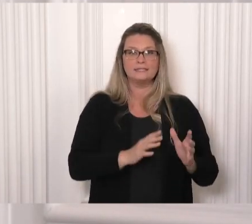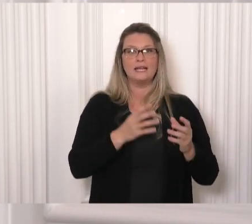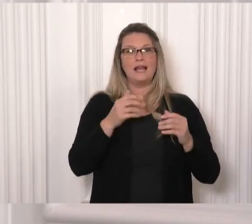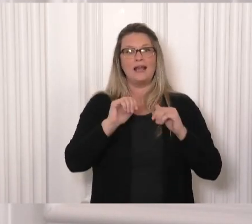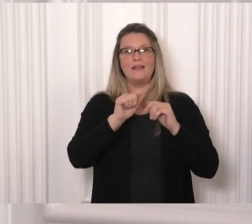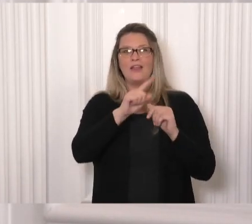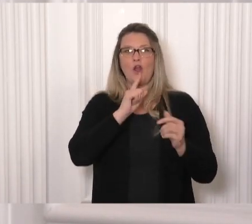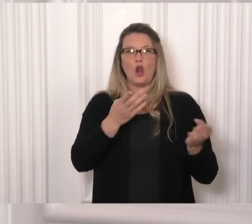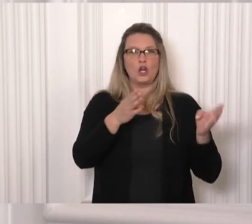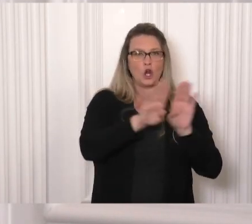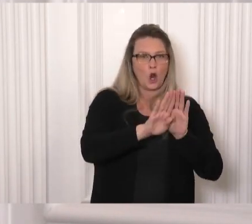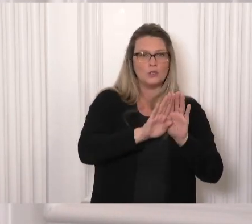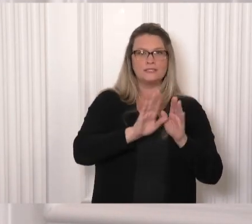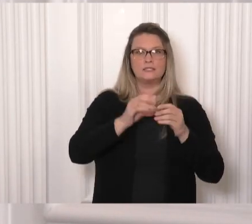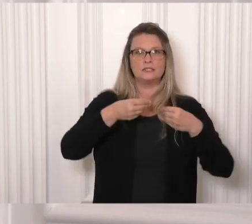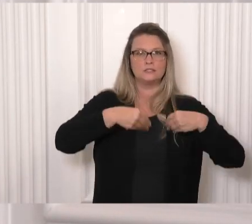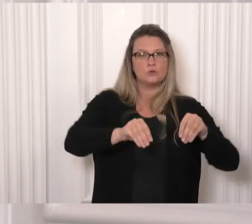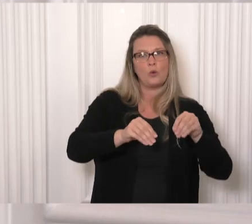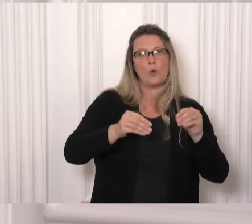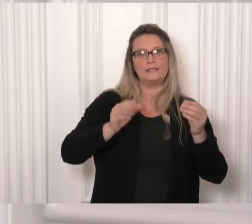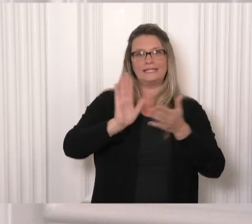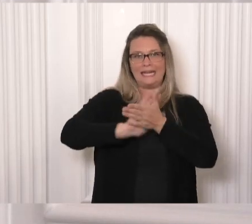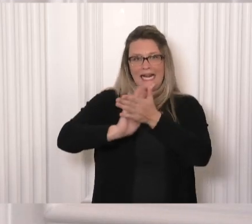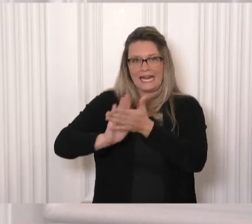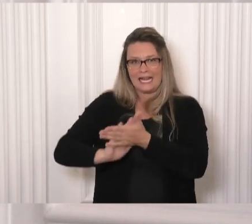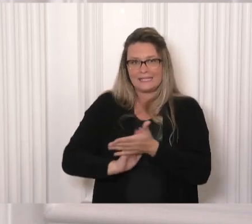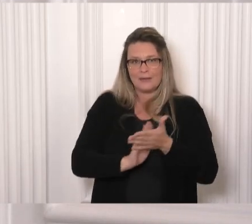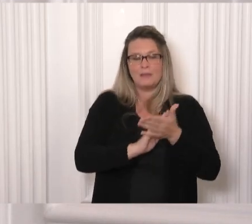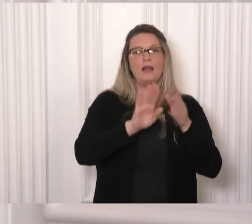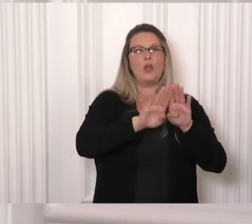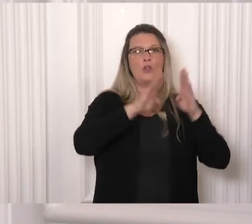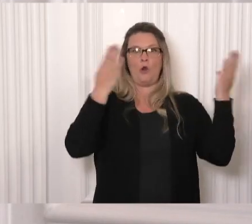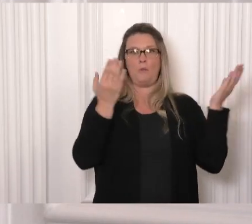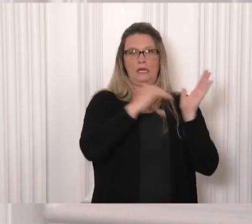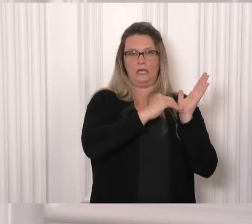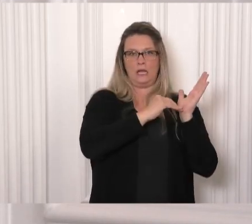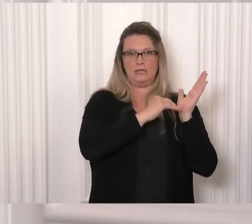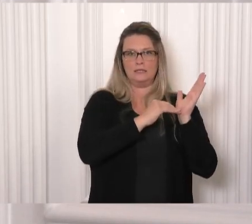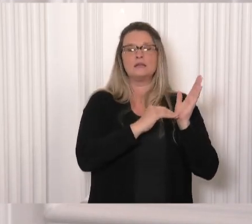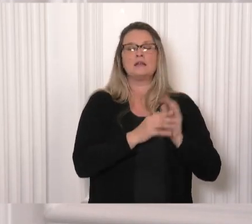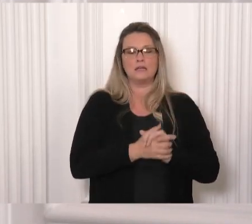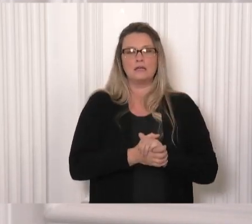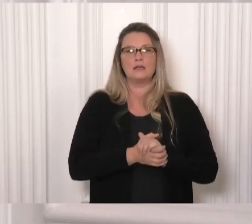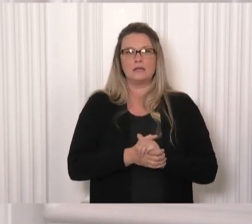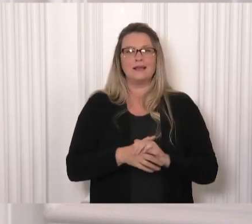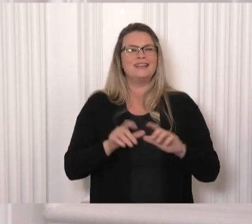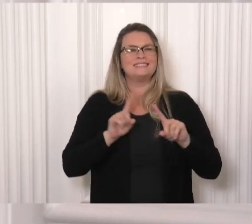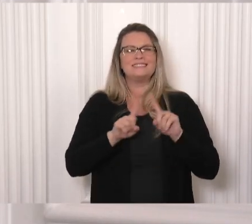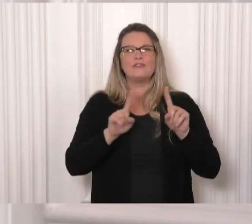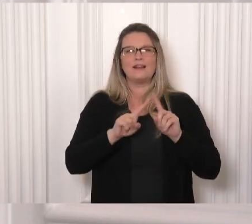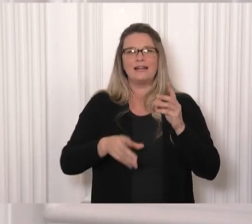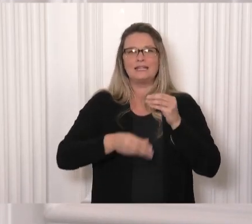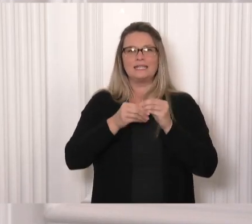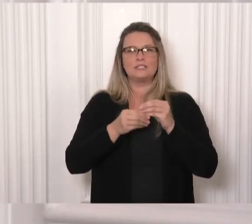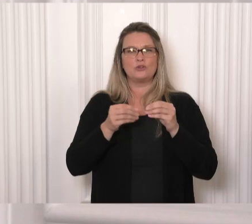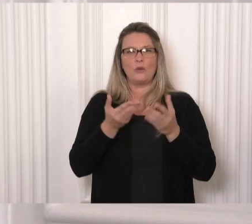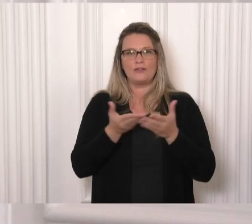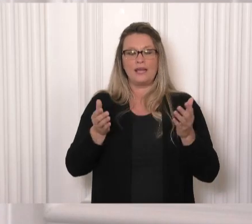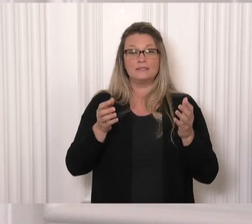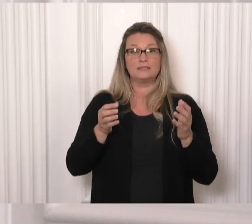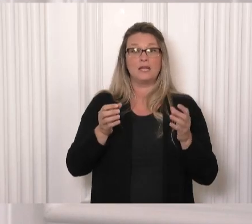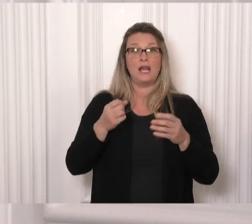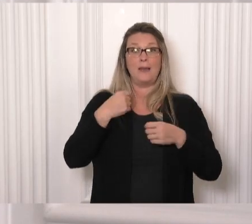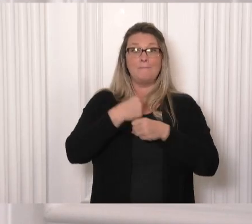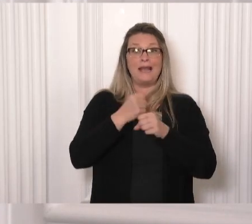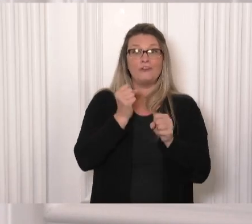stores, doing deep cleanings before they open back up again. They're doing a lot of additional things. Our manufacturers